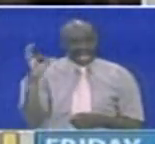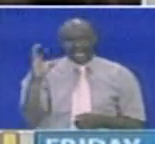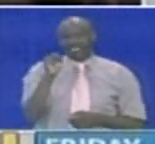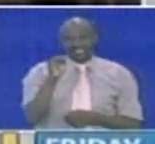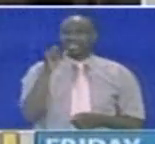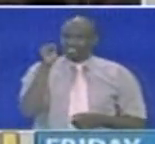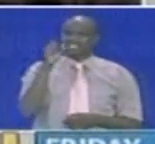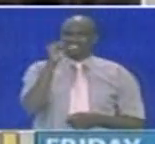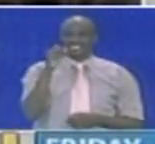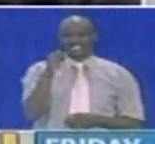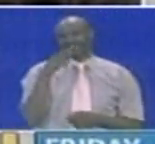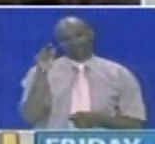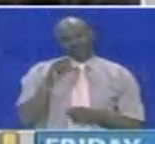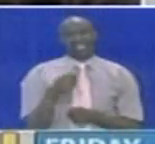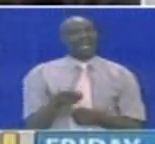I bet.